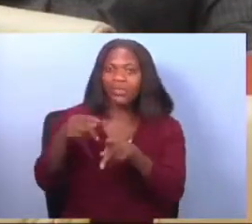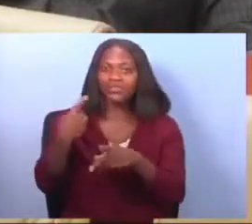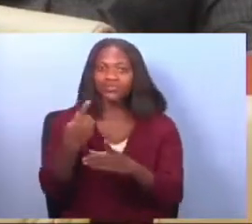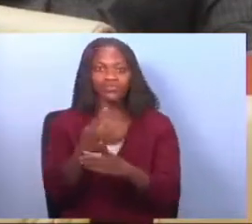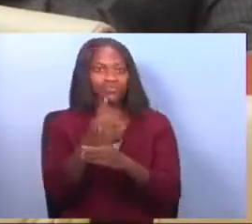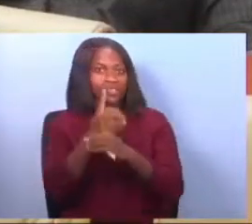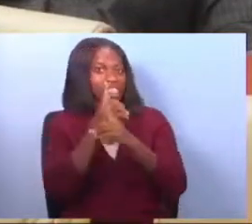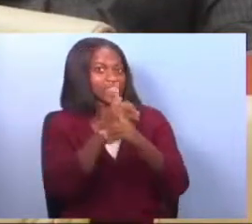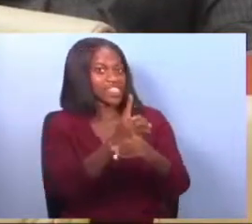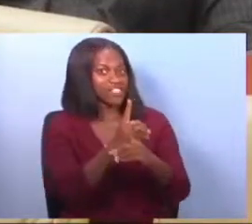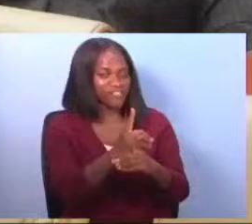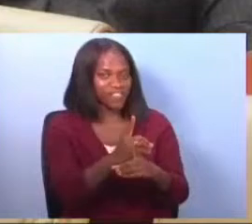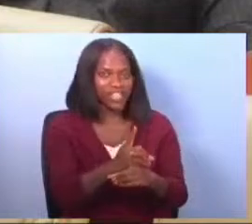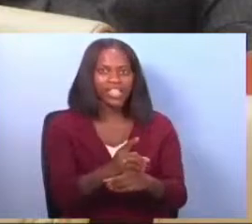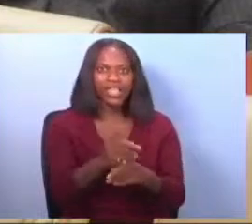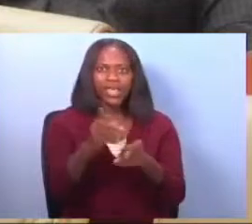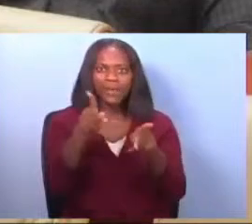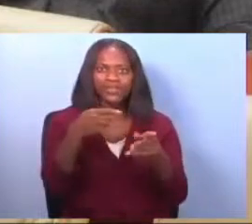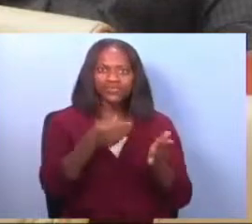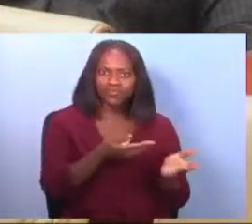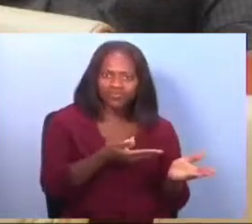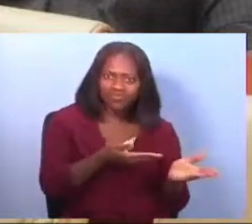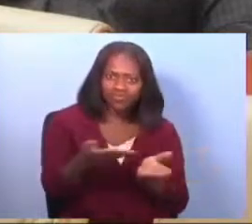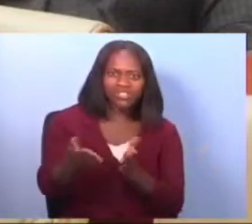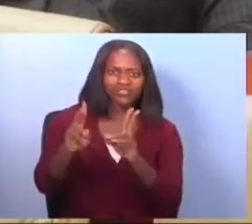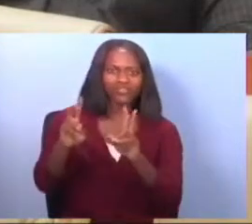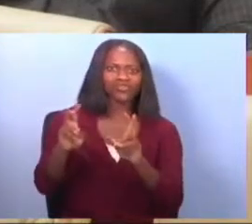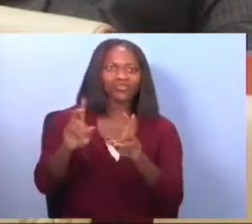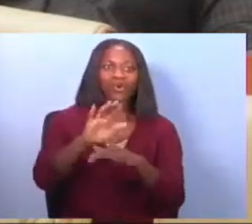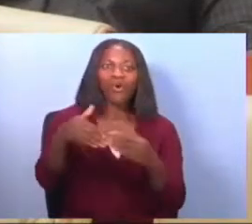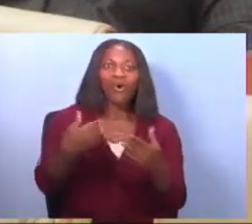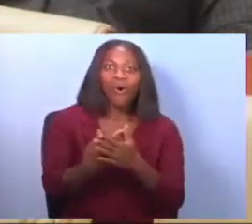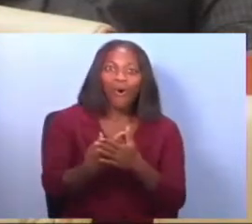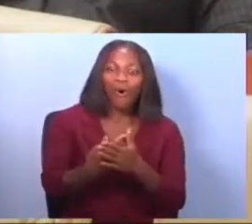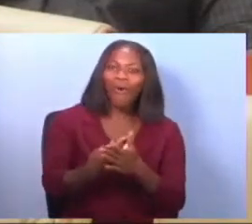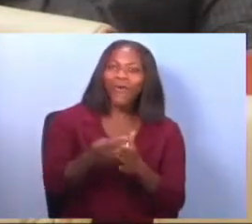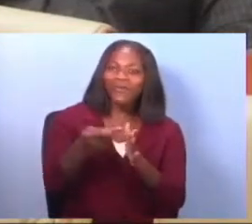applicant. These are all parties that should be serving in the Judiciary Committee.